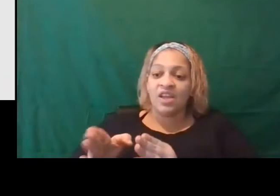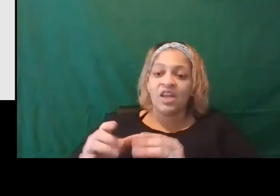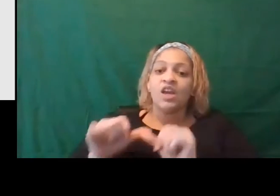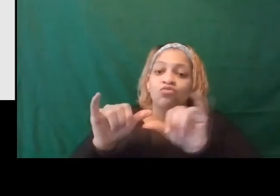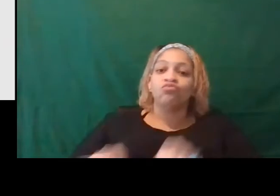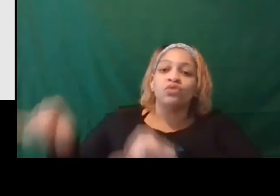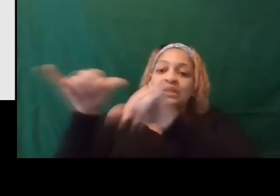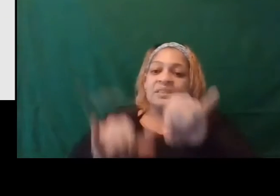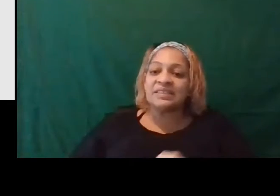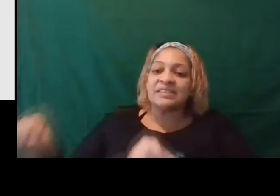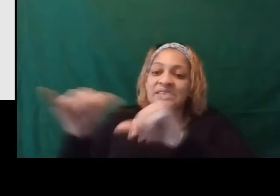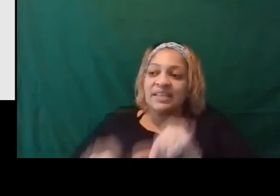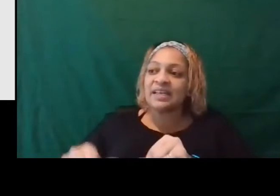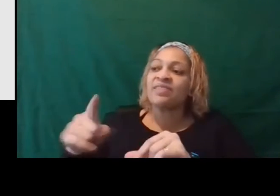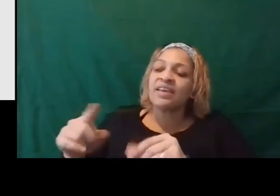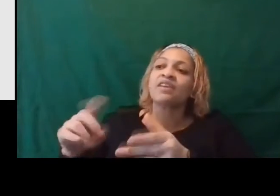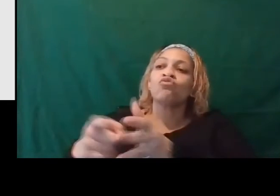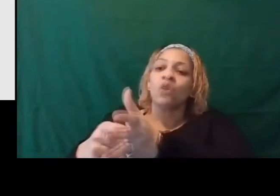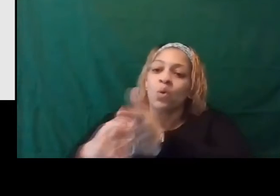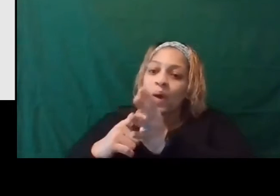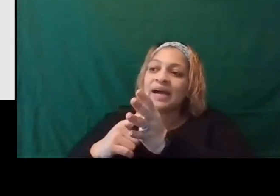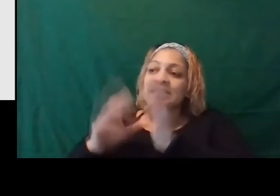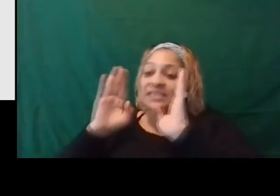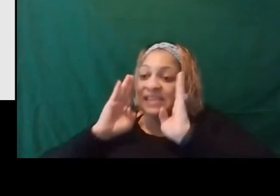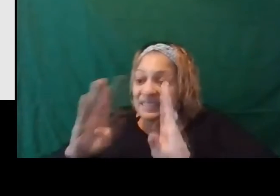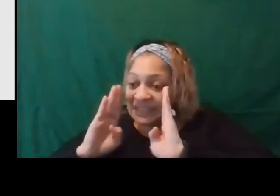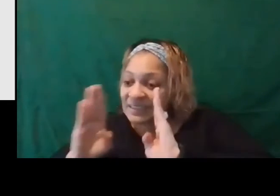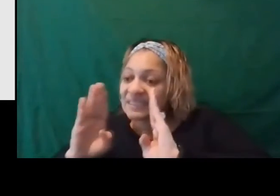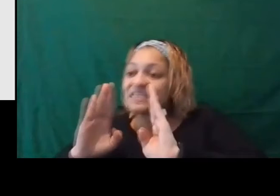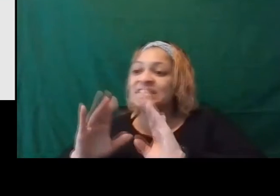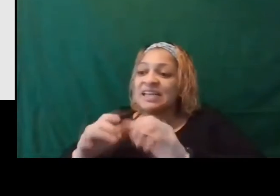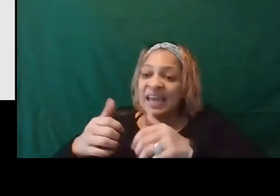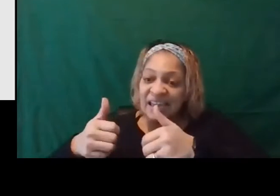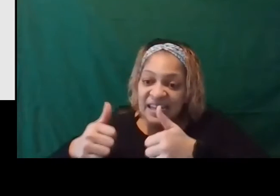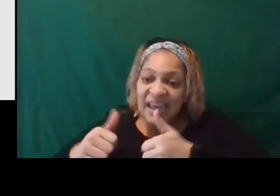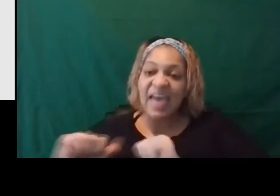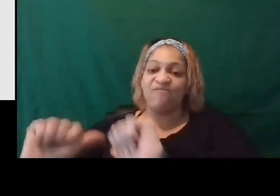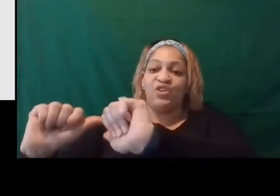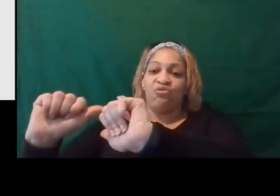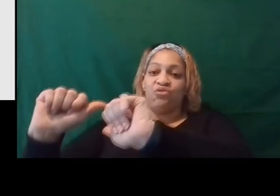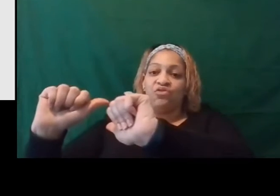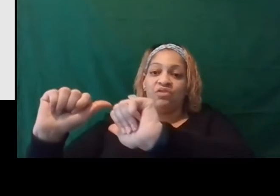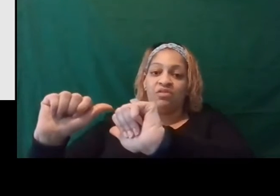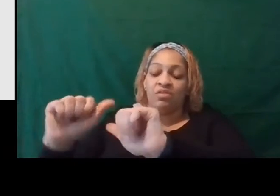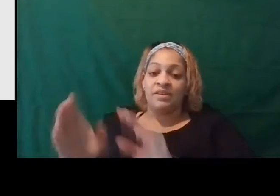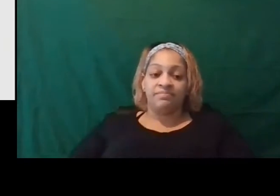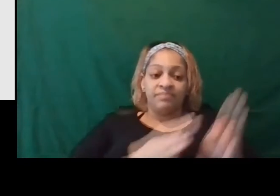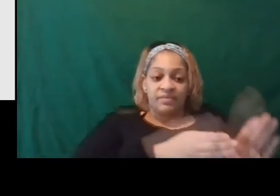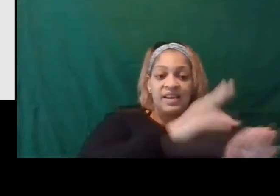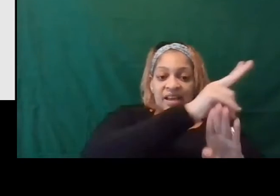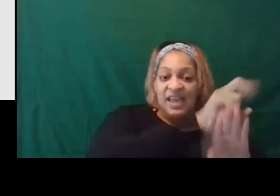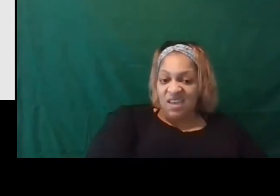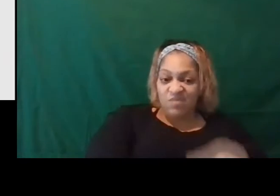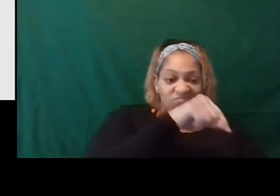higher degree of intention and effort. Okay, so you got that. That's the main difference. Habit,